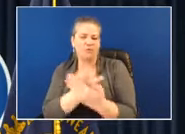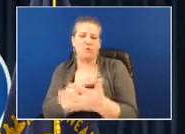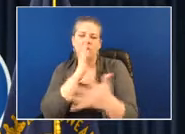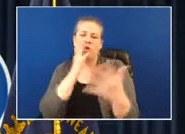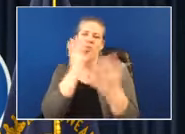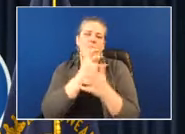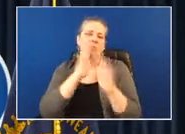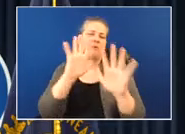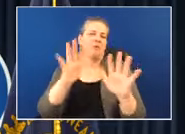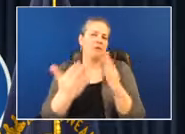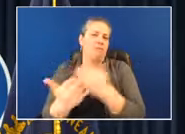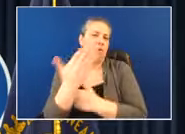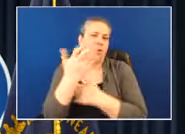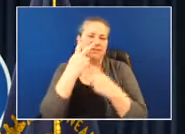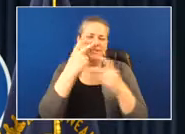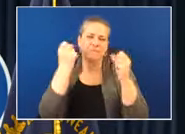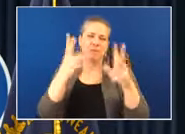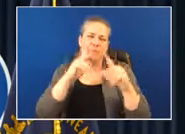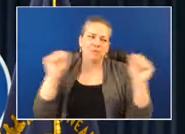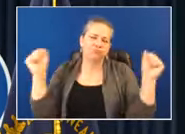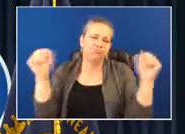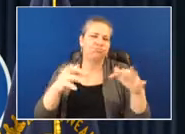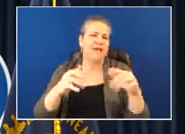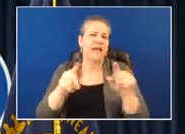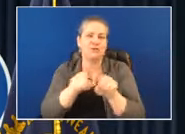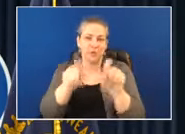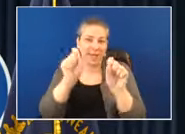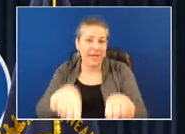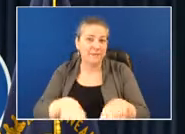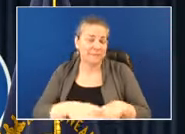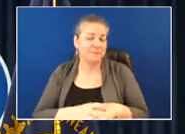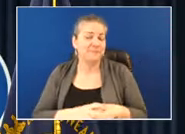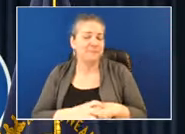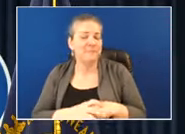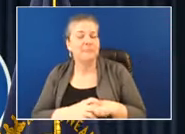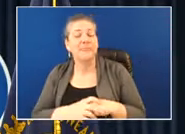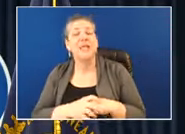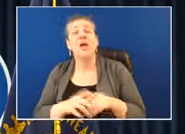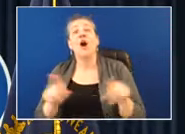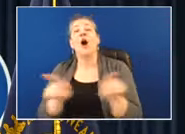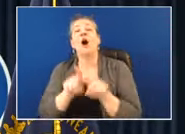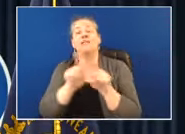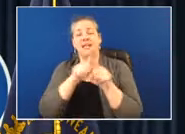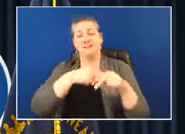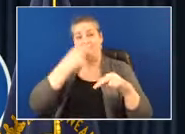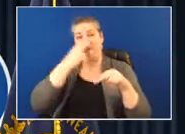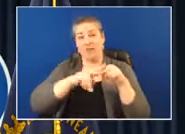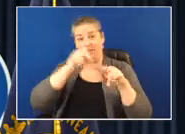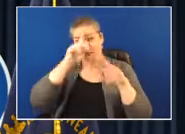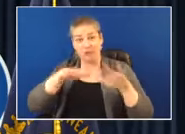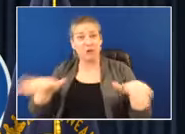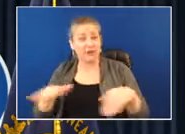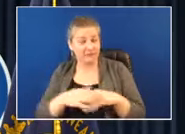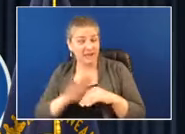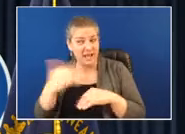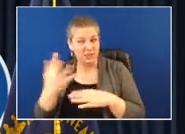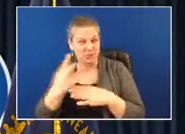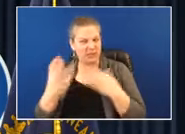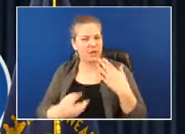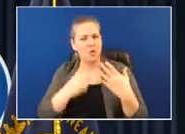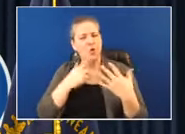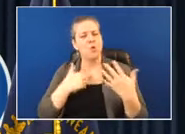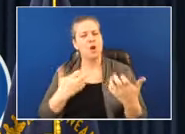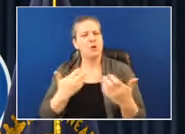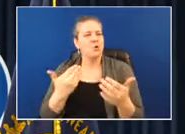love to see as many people out as possible. We've also got some fun for the kids next weekend, and we want to use our new green space